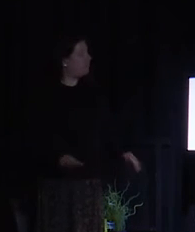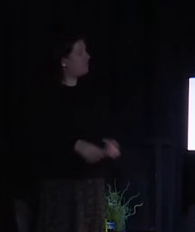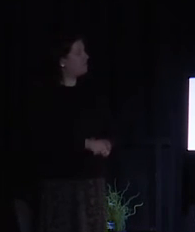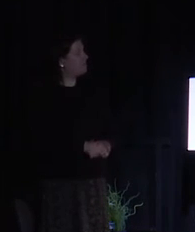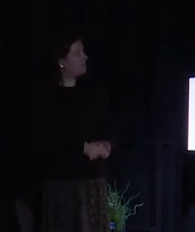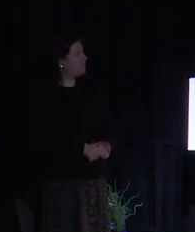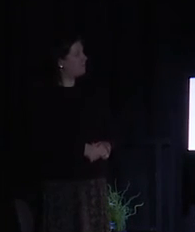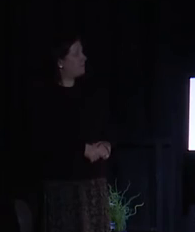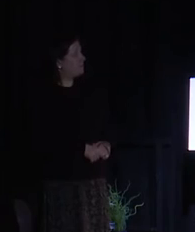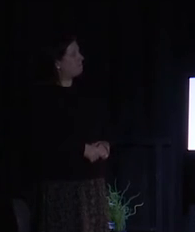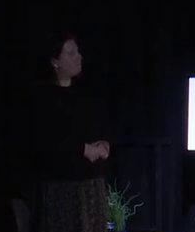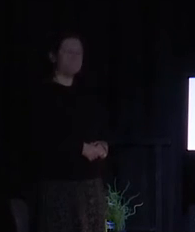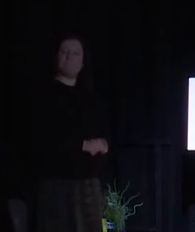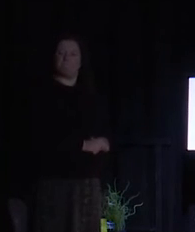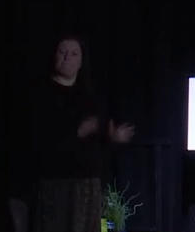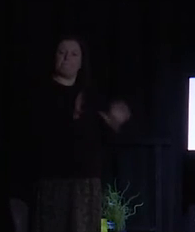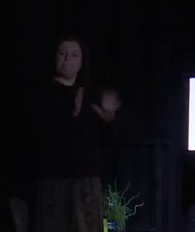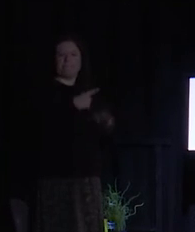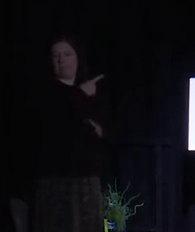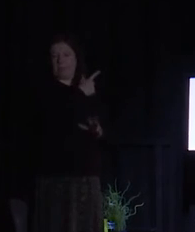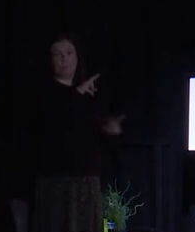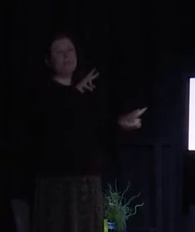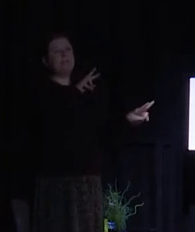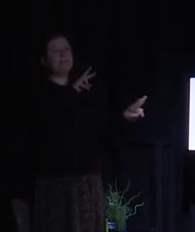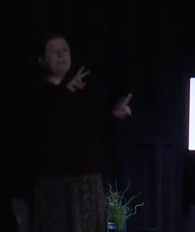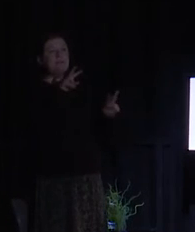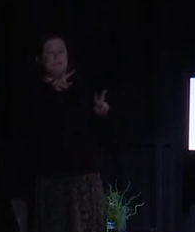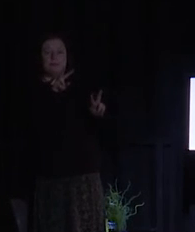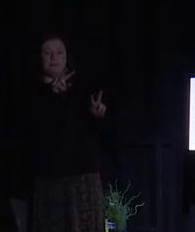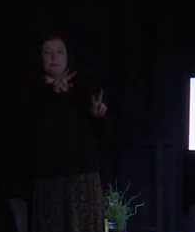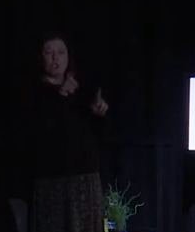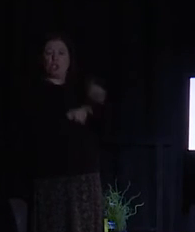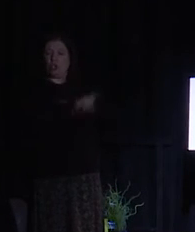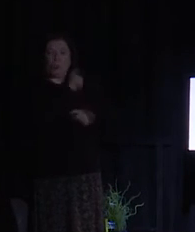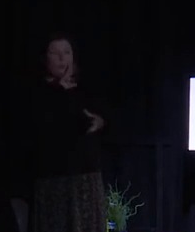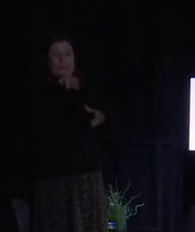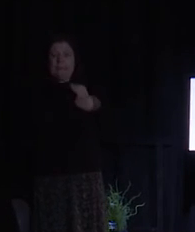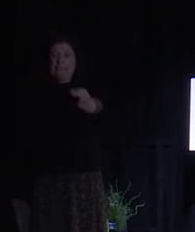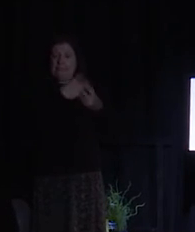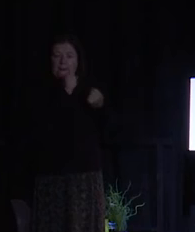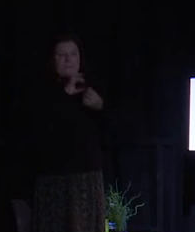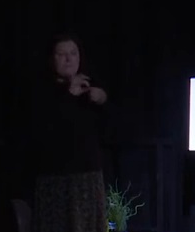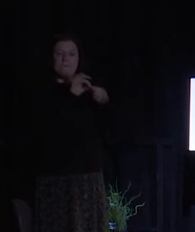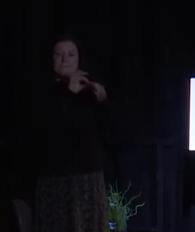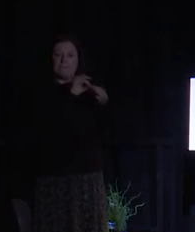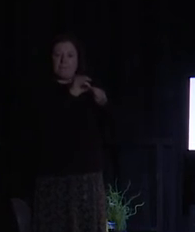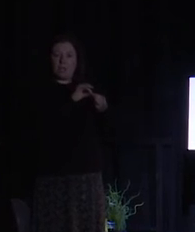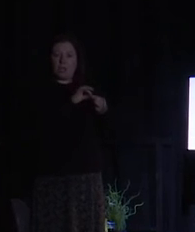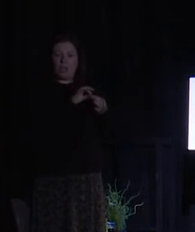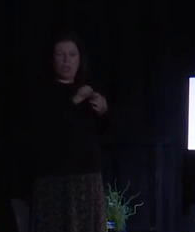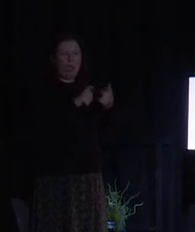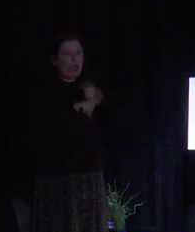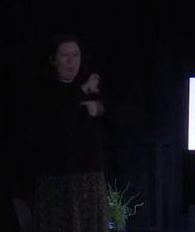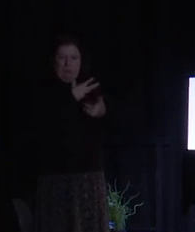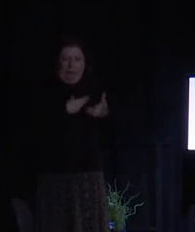is the sense... Well, it's just got such a wonderful sense of ownership by the community, and they are so